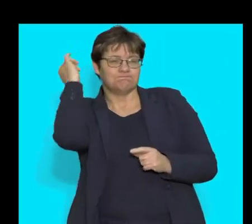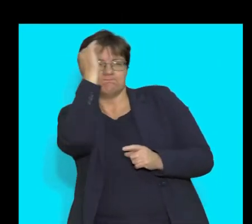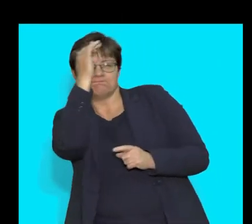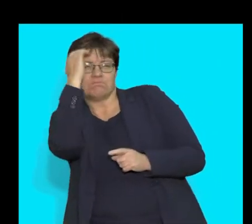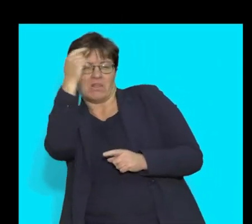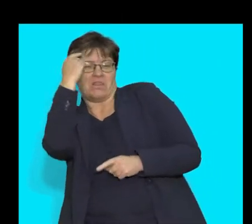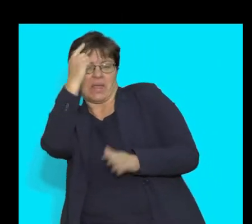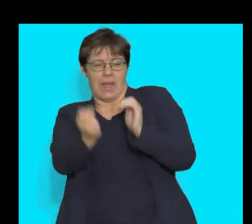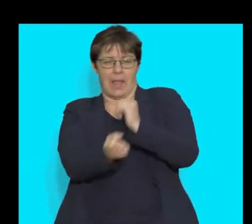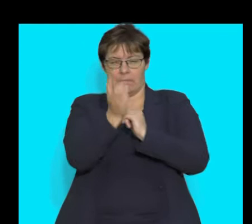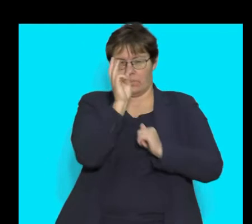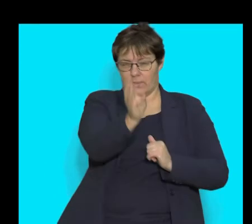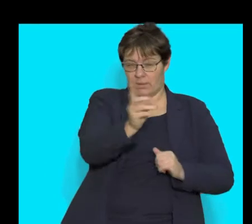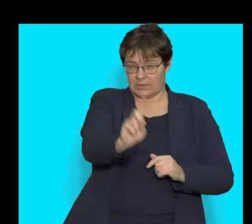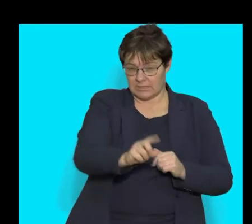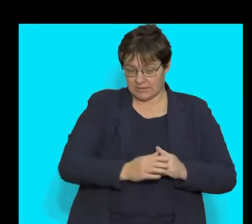hypothesis.